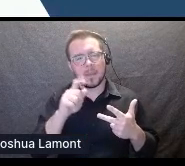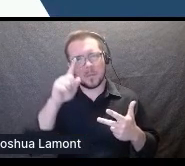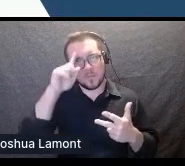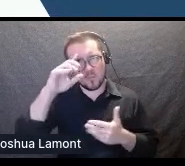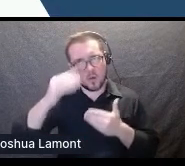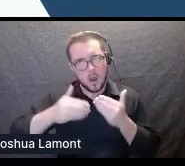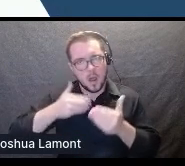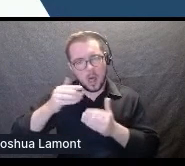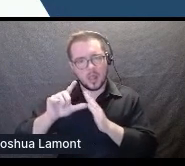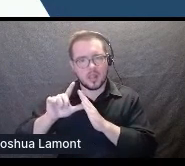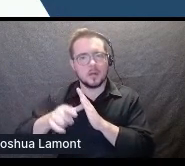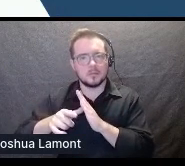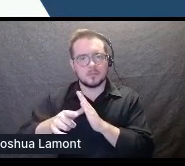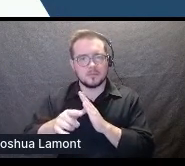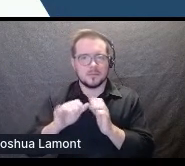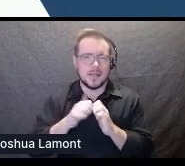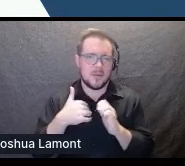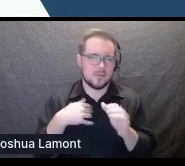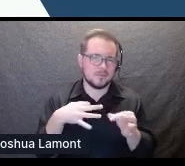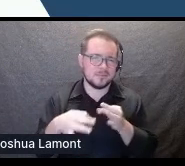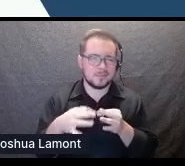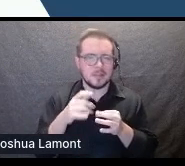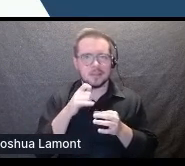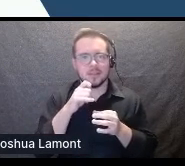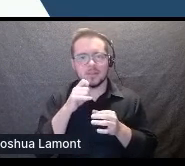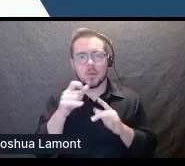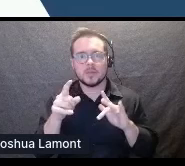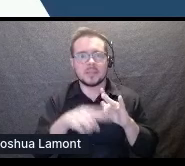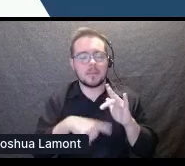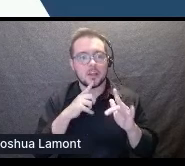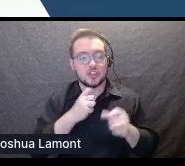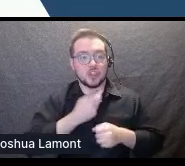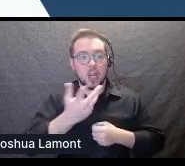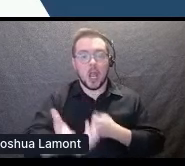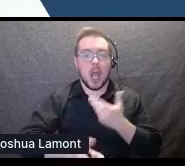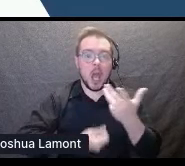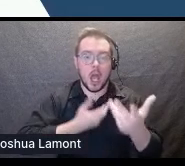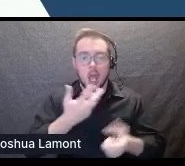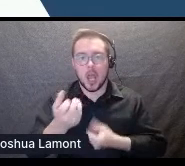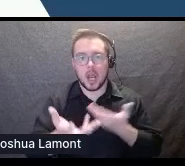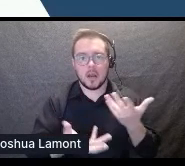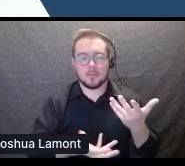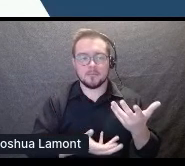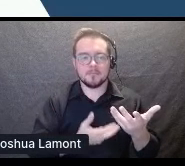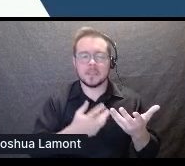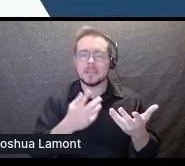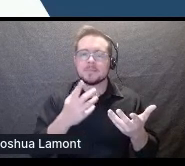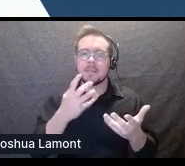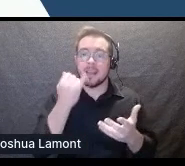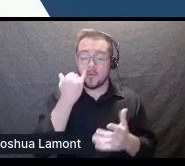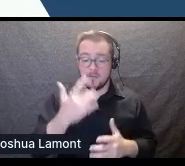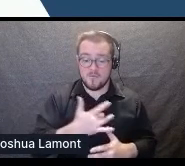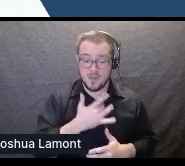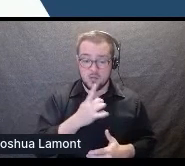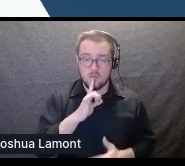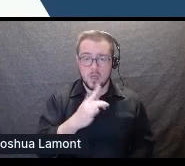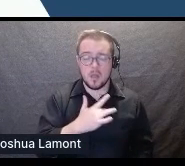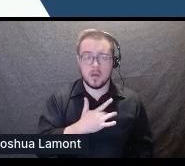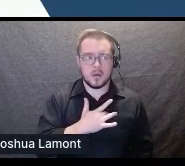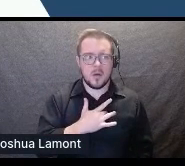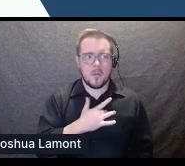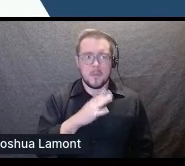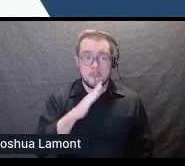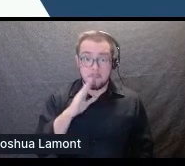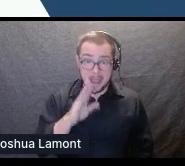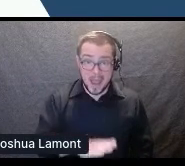process later, is how I put it, and to kind of skip oversharing your feelings. So just to say some more about that, if you feel genuinely bad about something